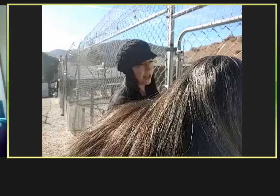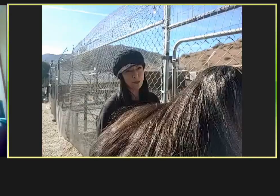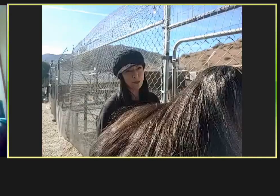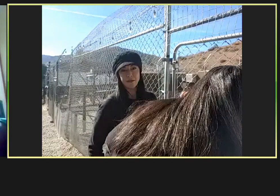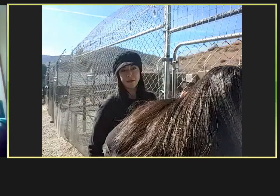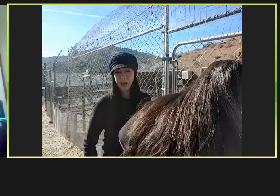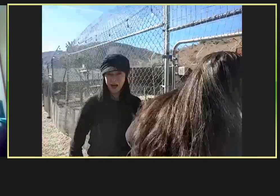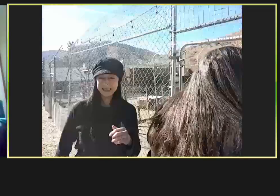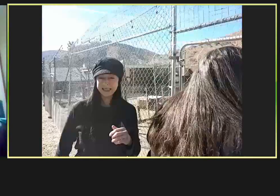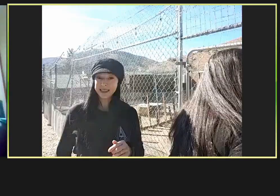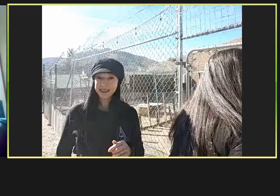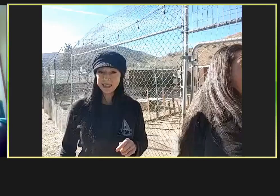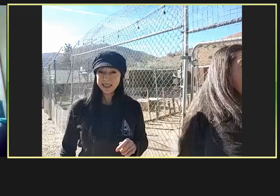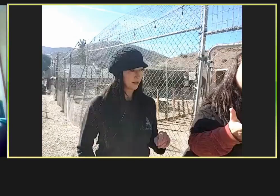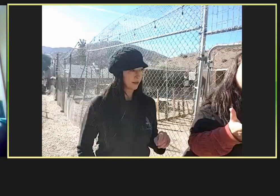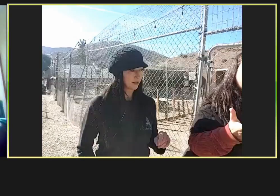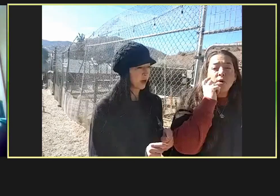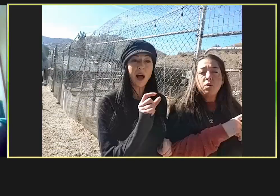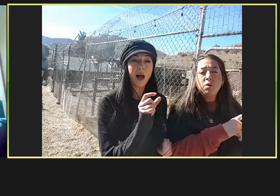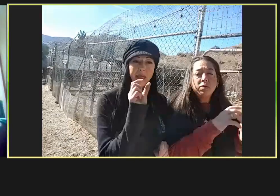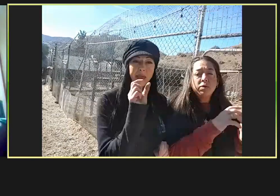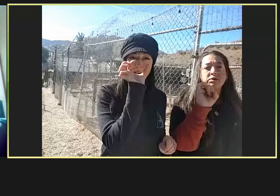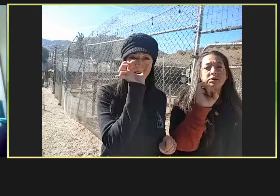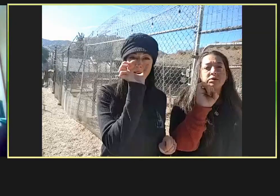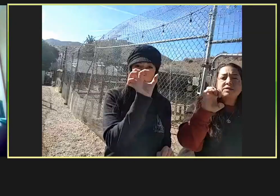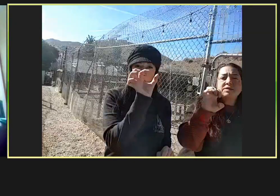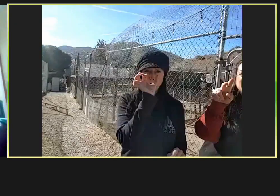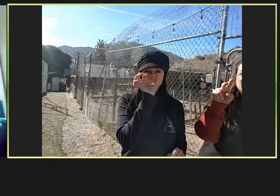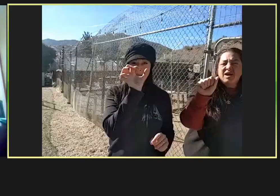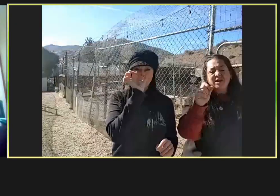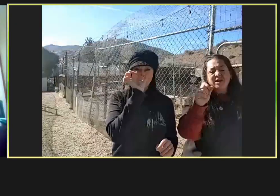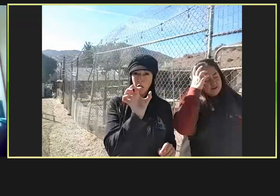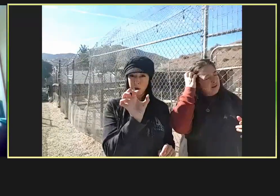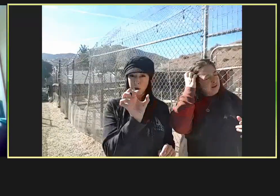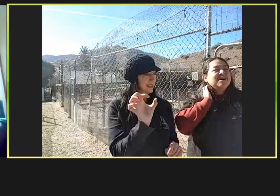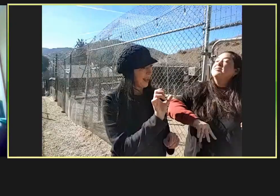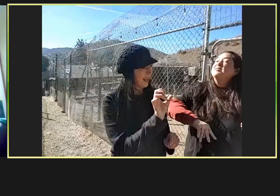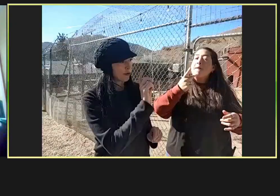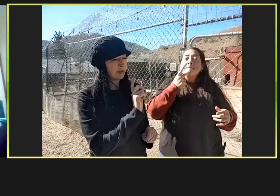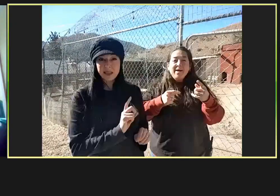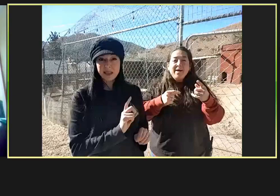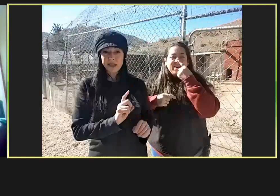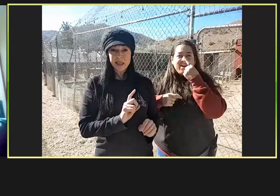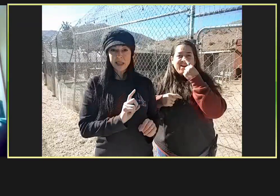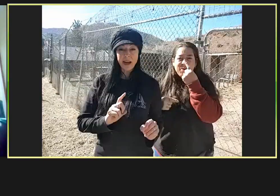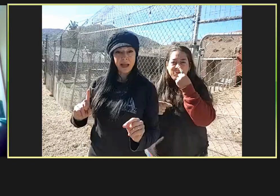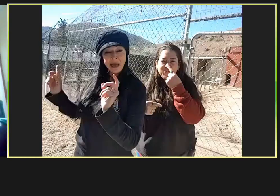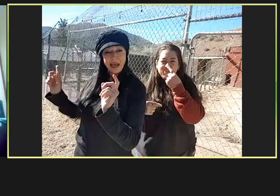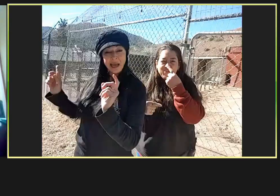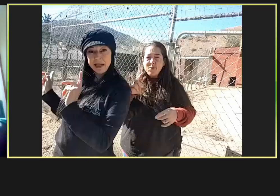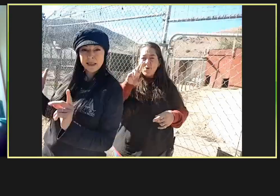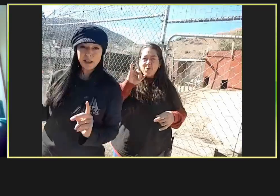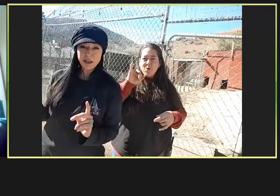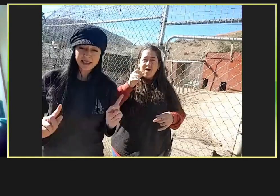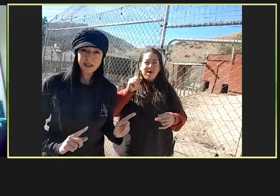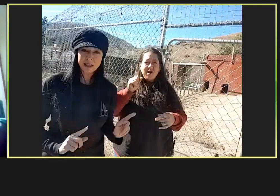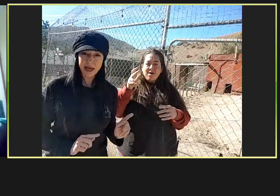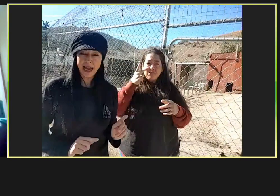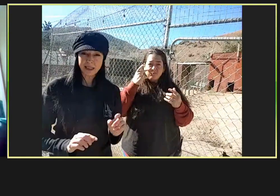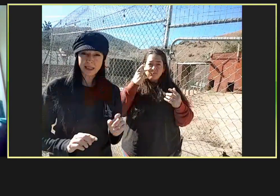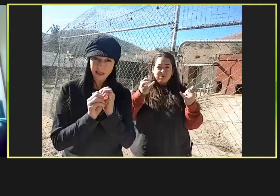So what you guys might notice with Selena, I don't know if you caught that, but she has a bright pink nose. Riggs, on the other